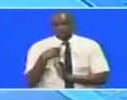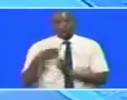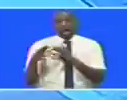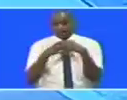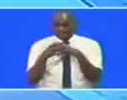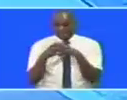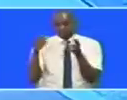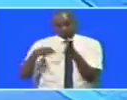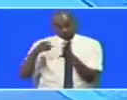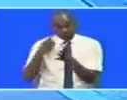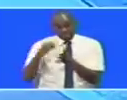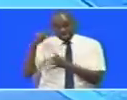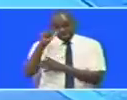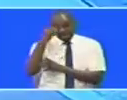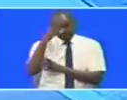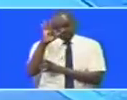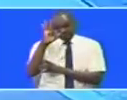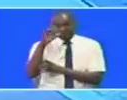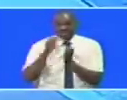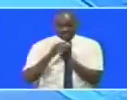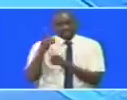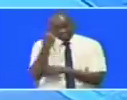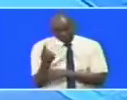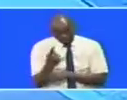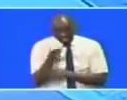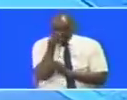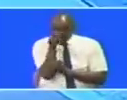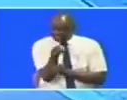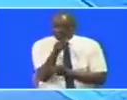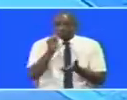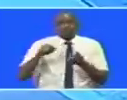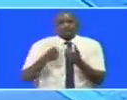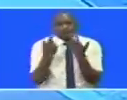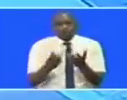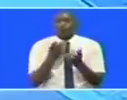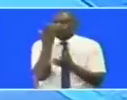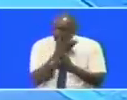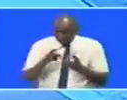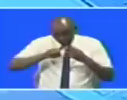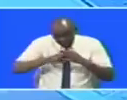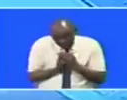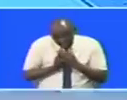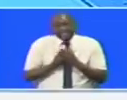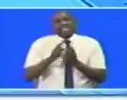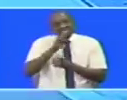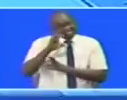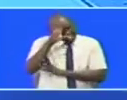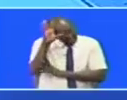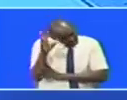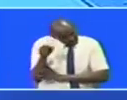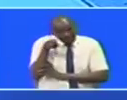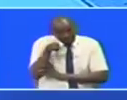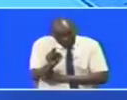firm Gulf Interstate Engineering. The award is expected to see oil production commence even as East African